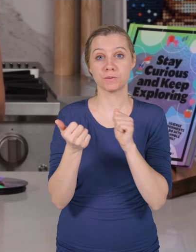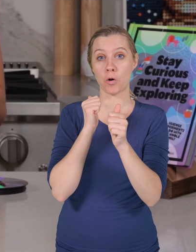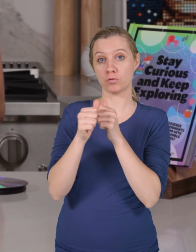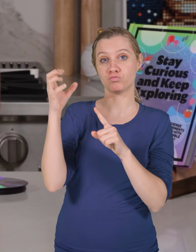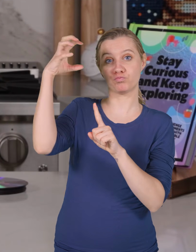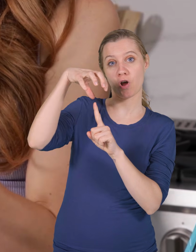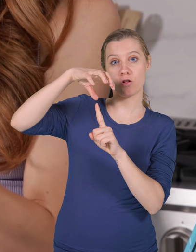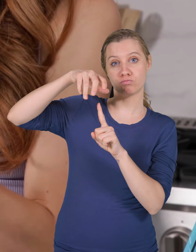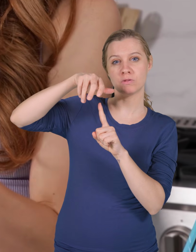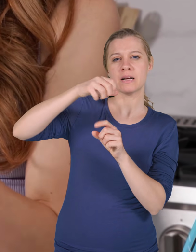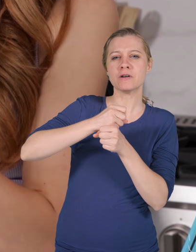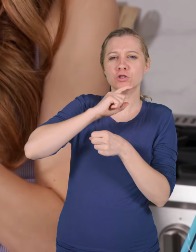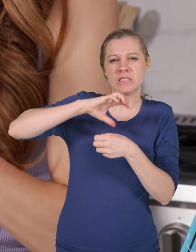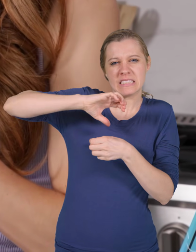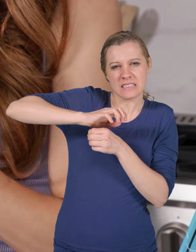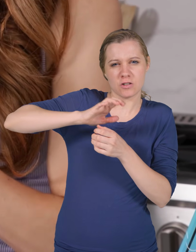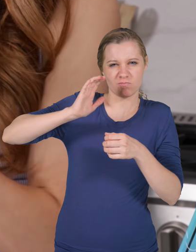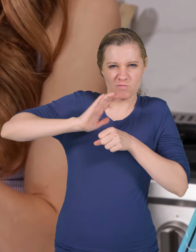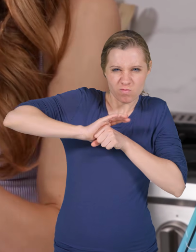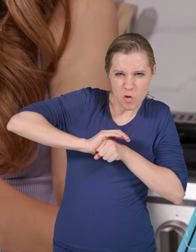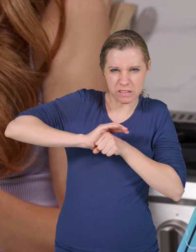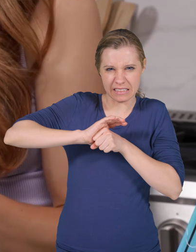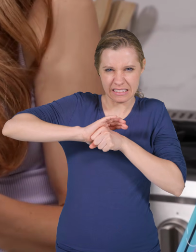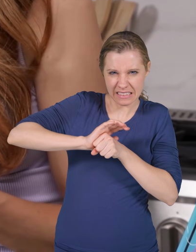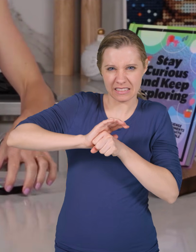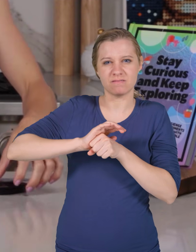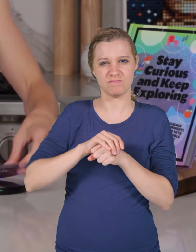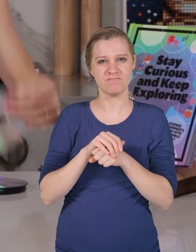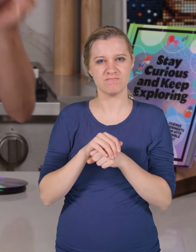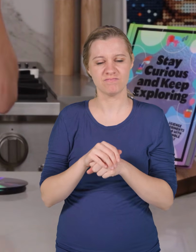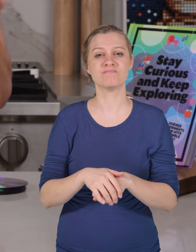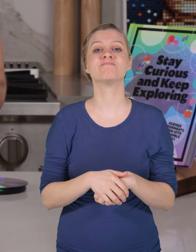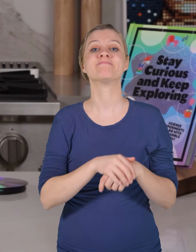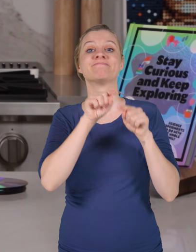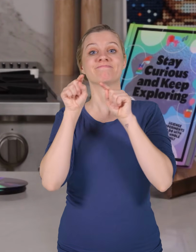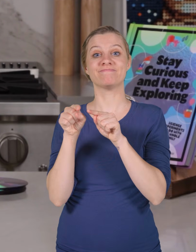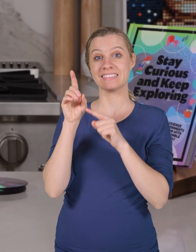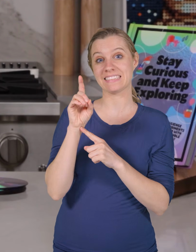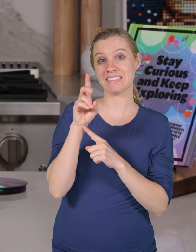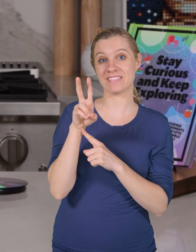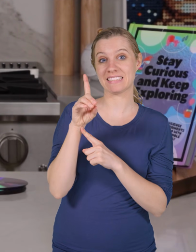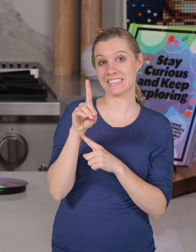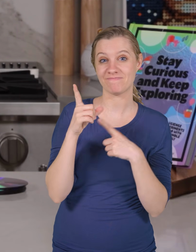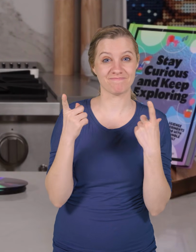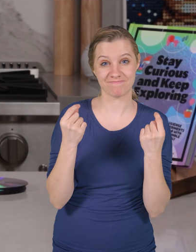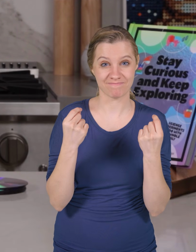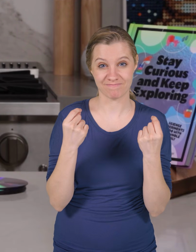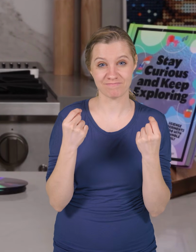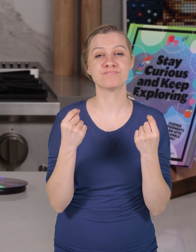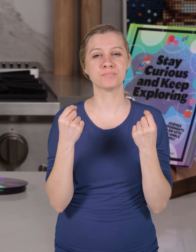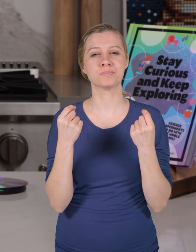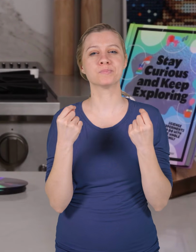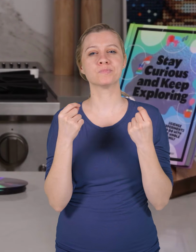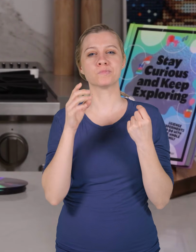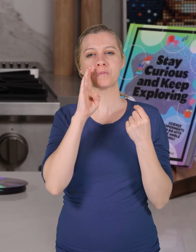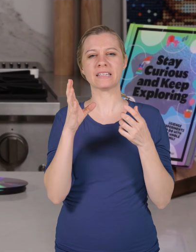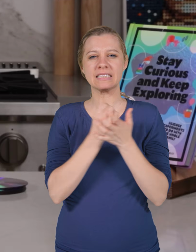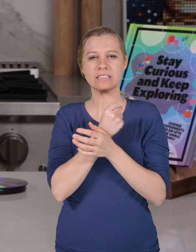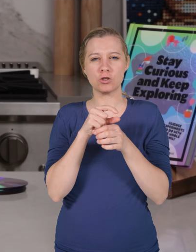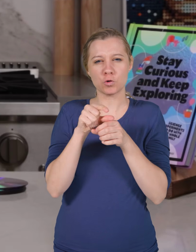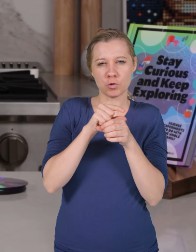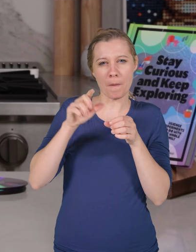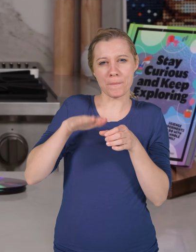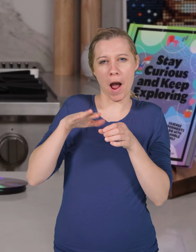get your sports bottle cap and make sure it's in the closed position, and get one of your DVDs here. And what we're going to do is